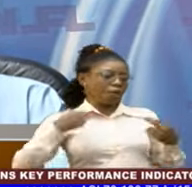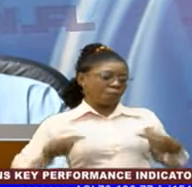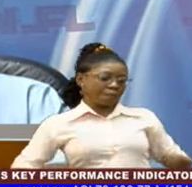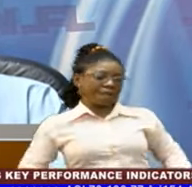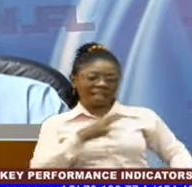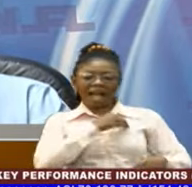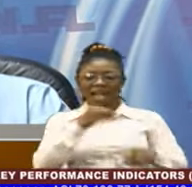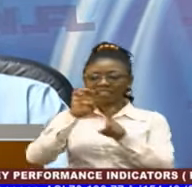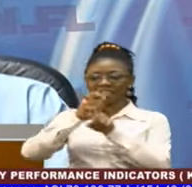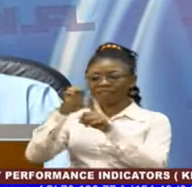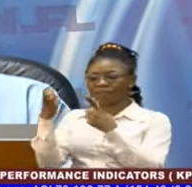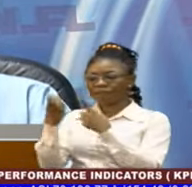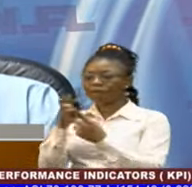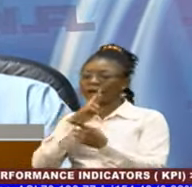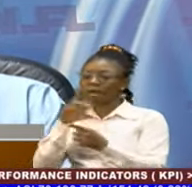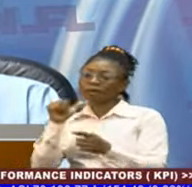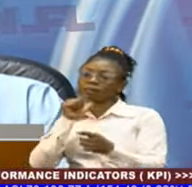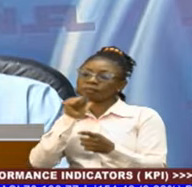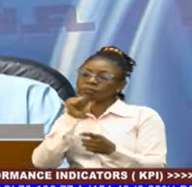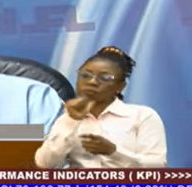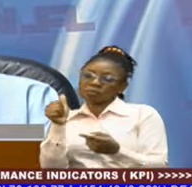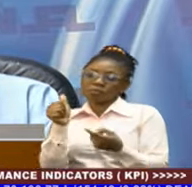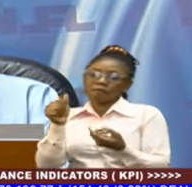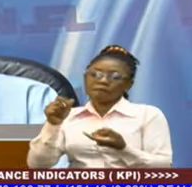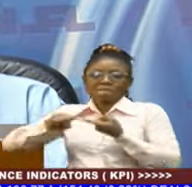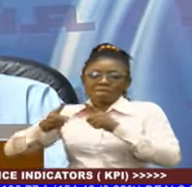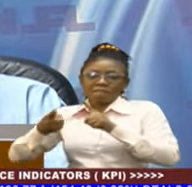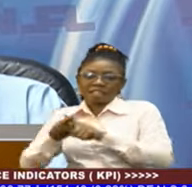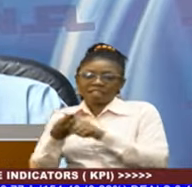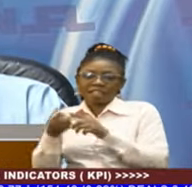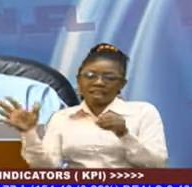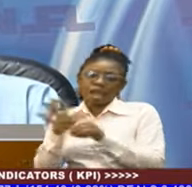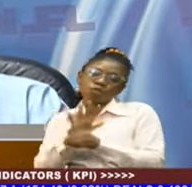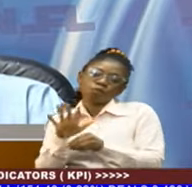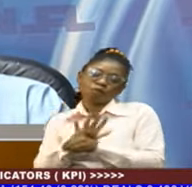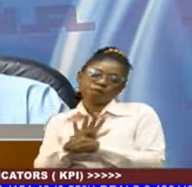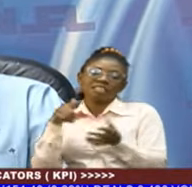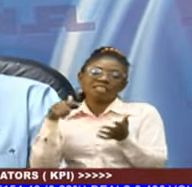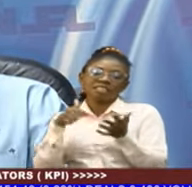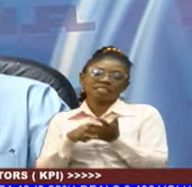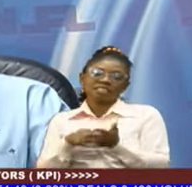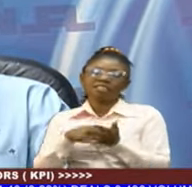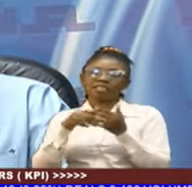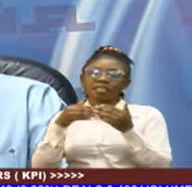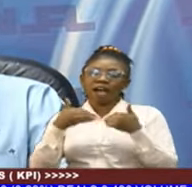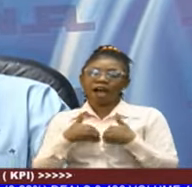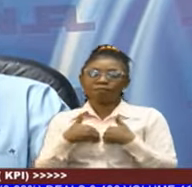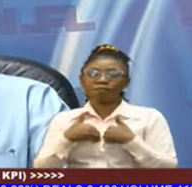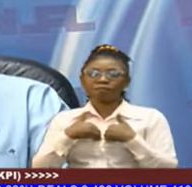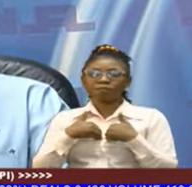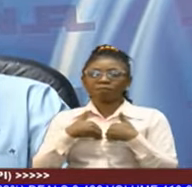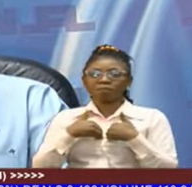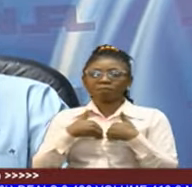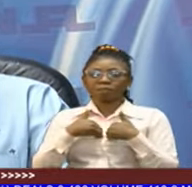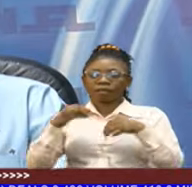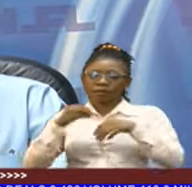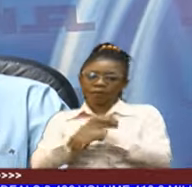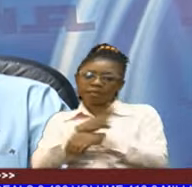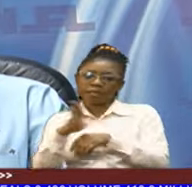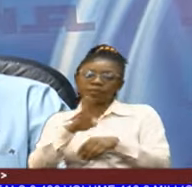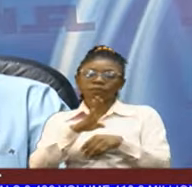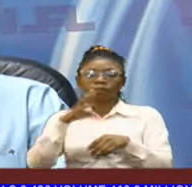environment are not actually friendly enough. And this has further been exacerbated by the impact of